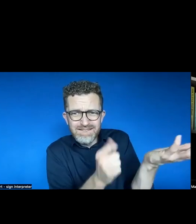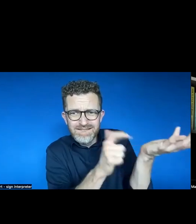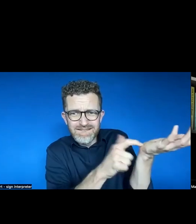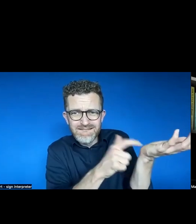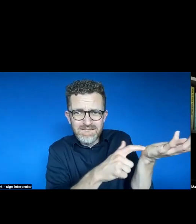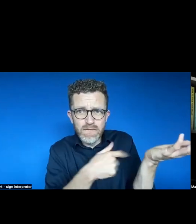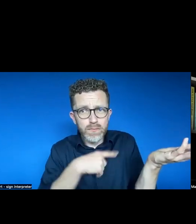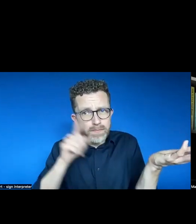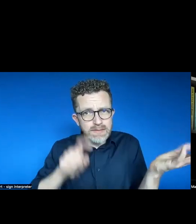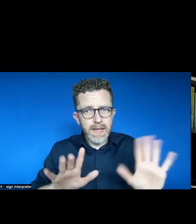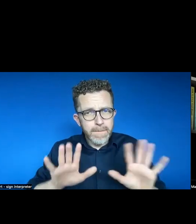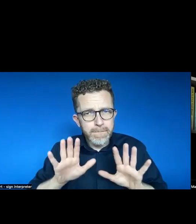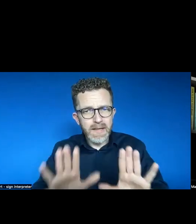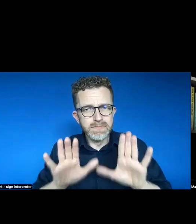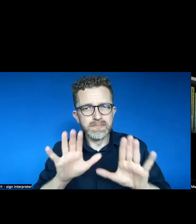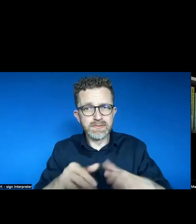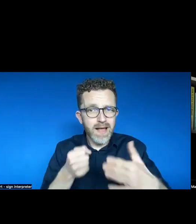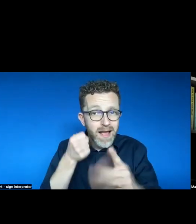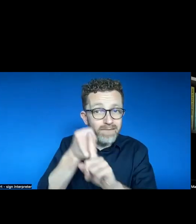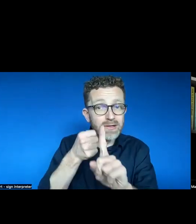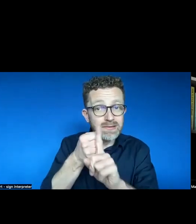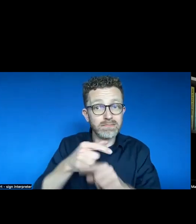with others. Thanks very much, everyone.